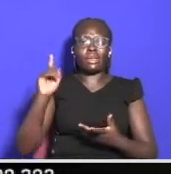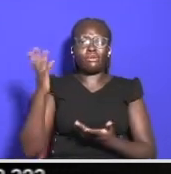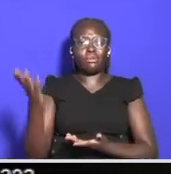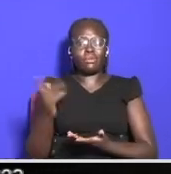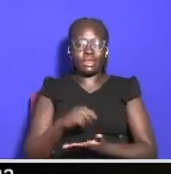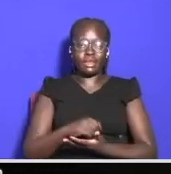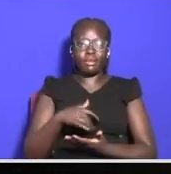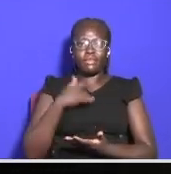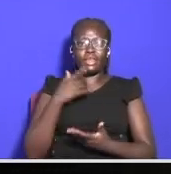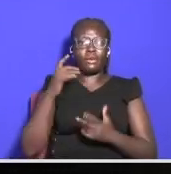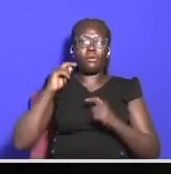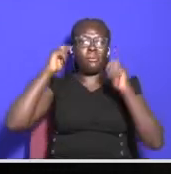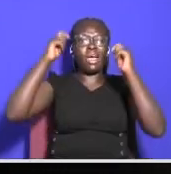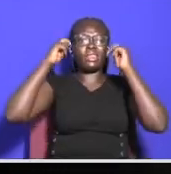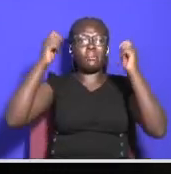that is